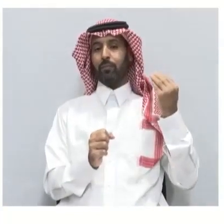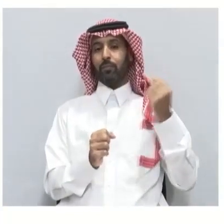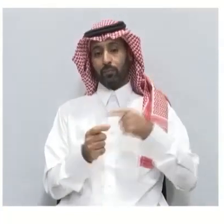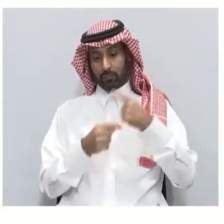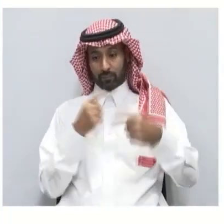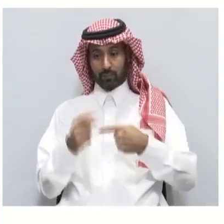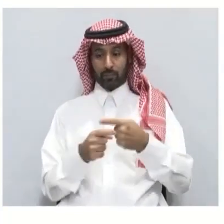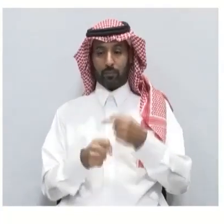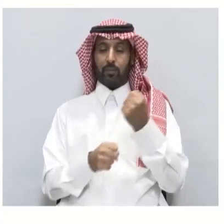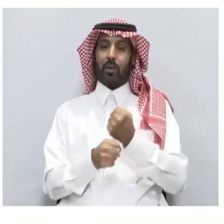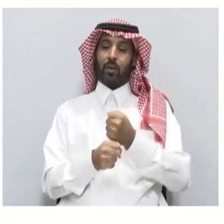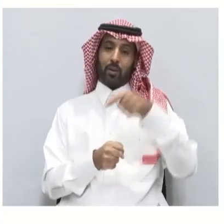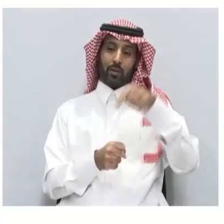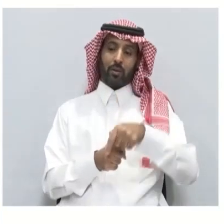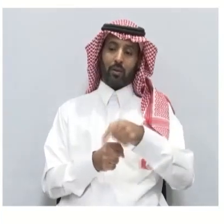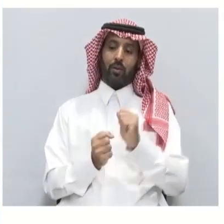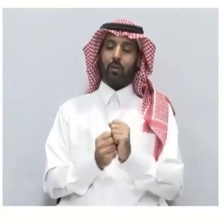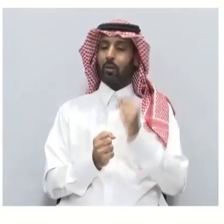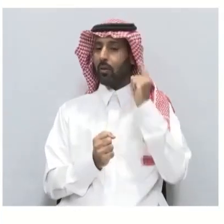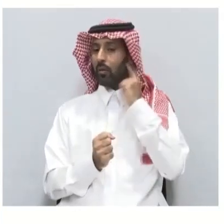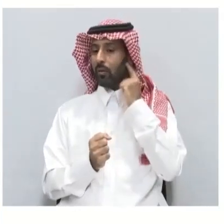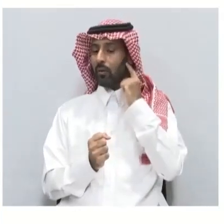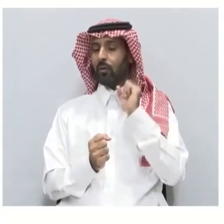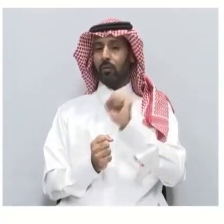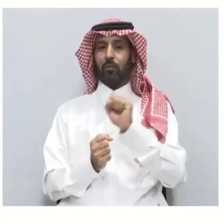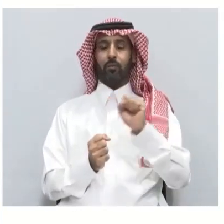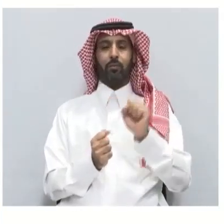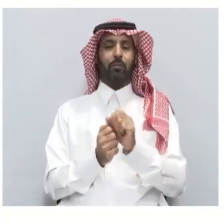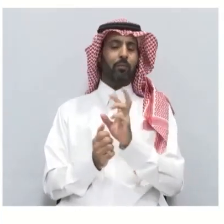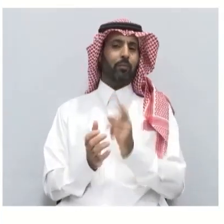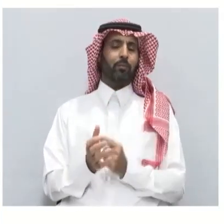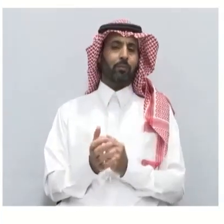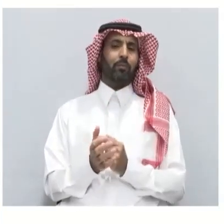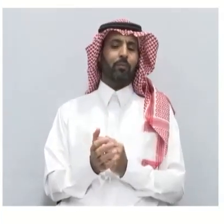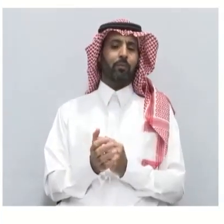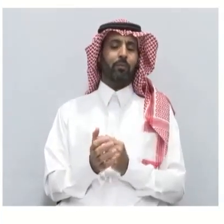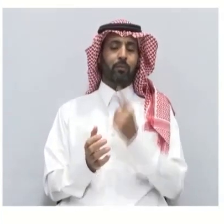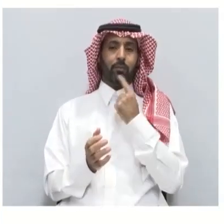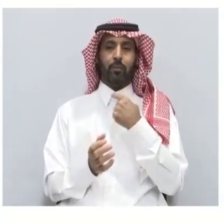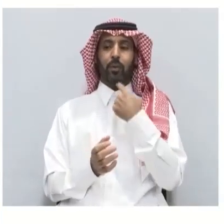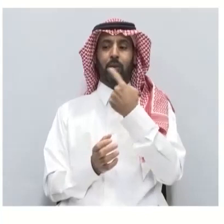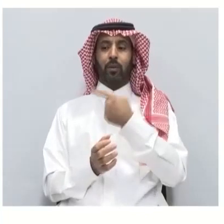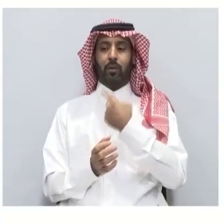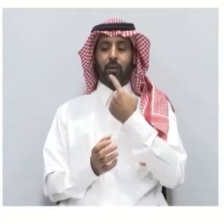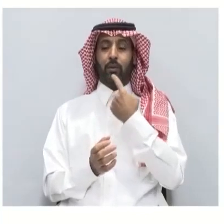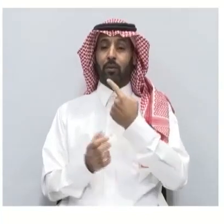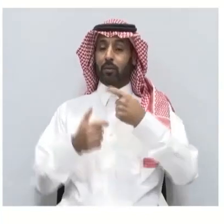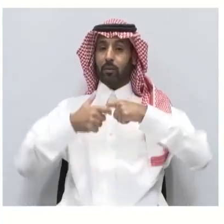progressive. While the listening part, we will listen for specific details and pronunciation,